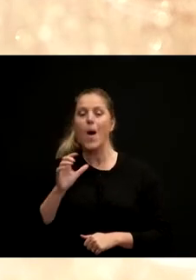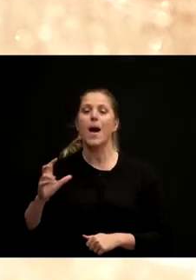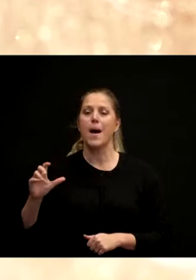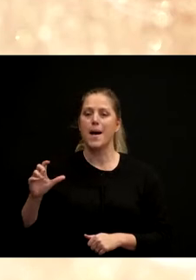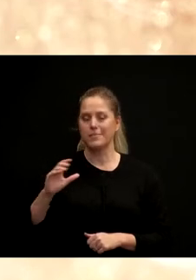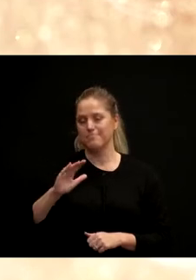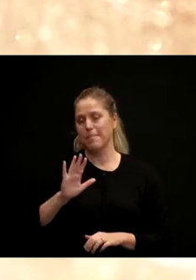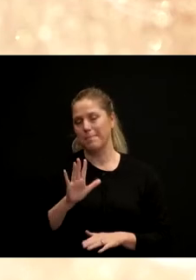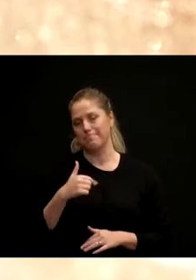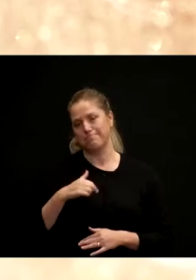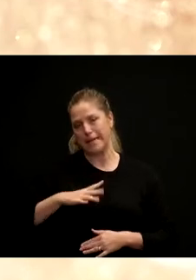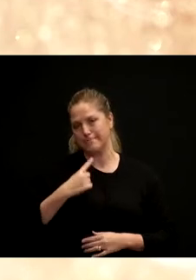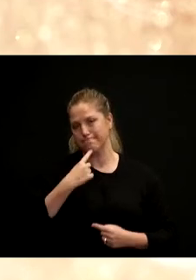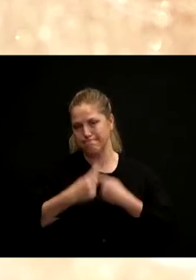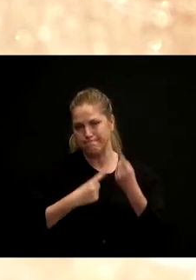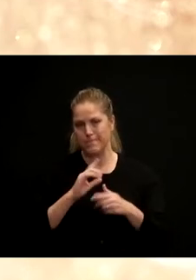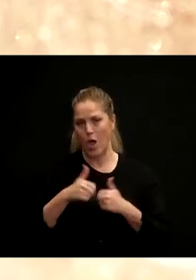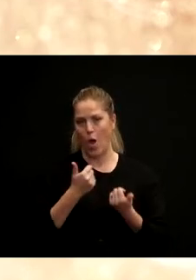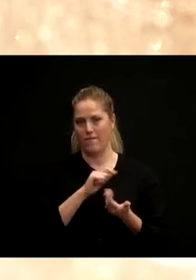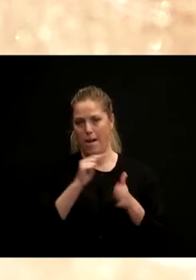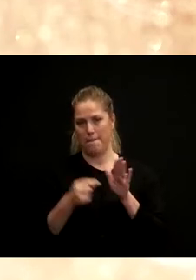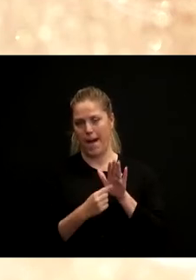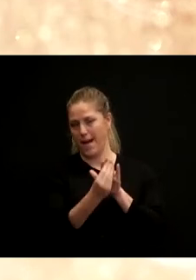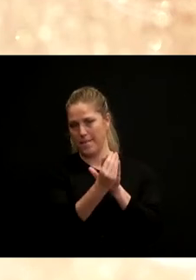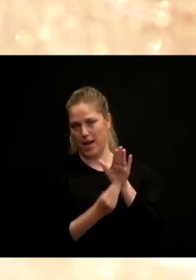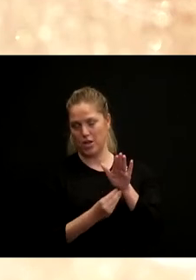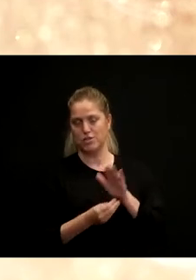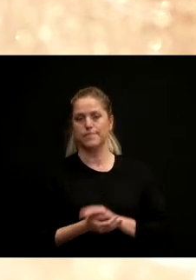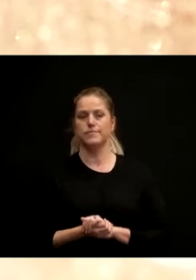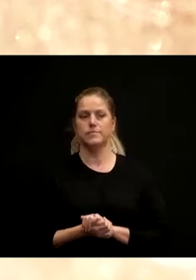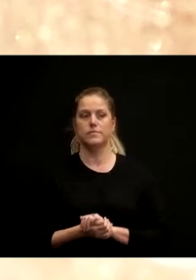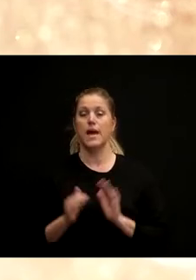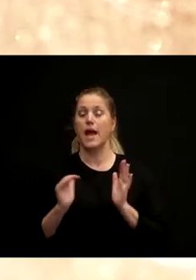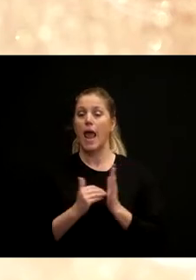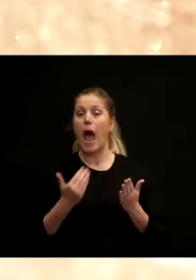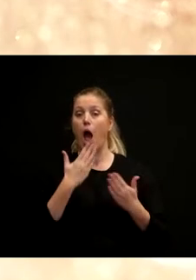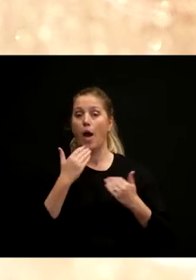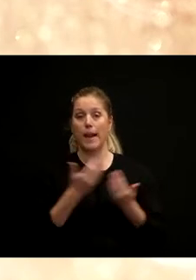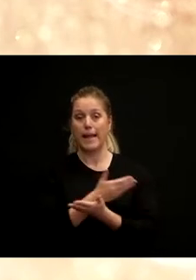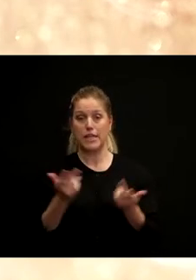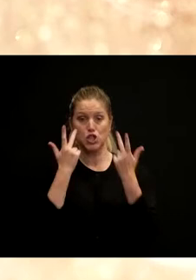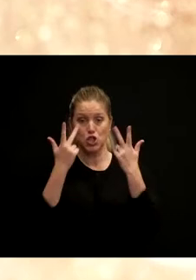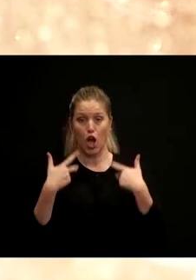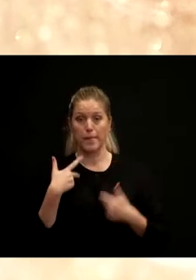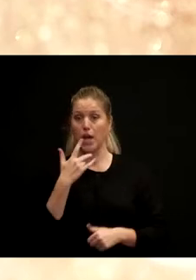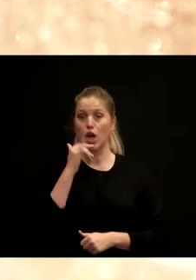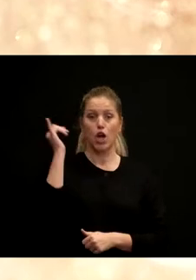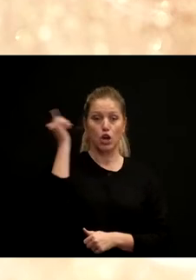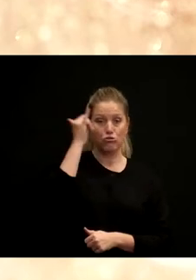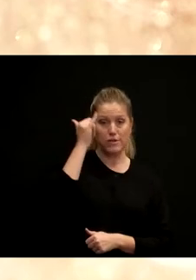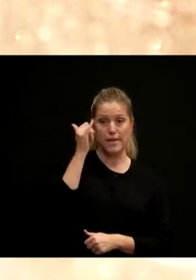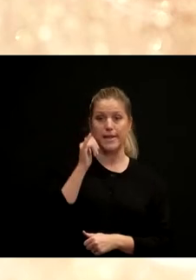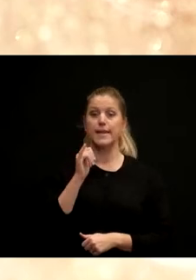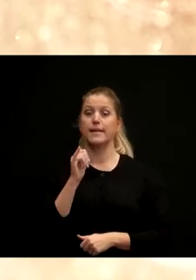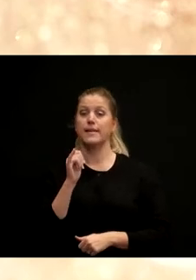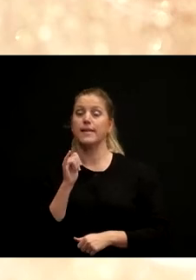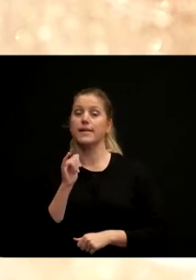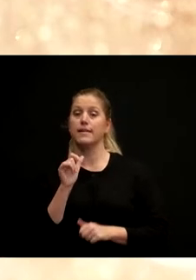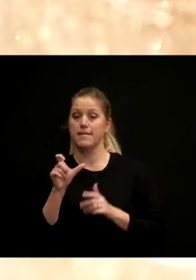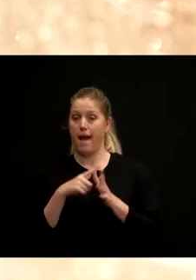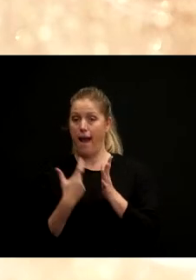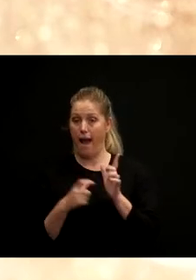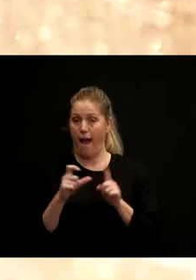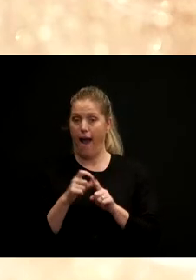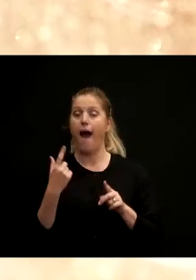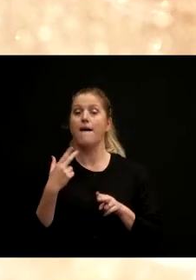Now, could I also ask the deliberative voters to please hold up a green card so that they can be identified by the scrutineers?